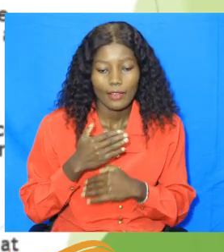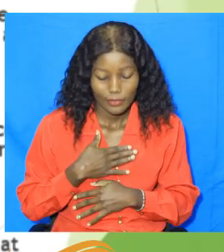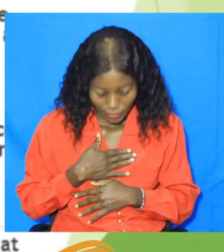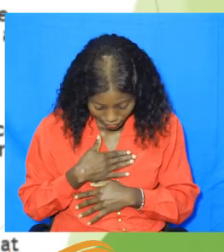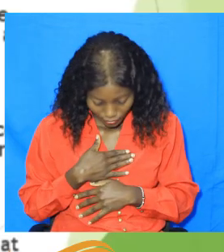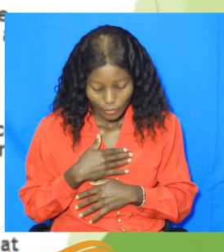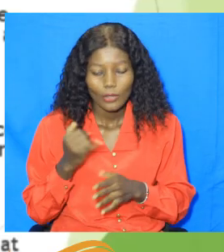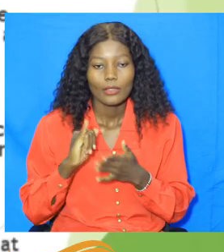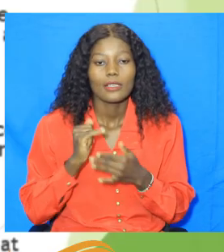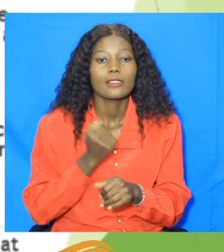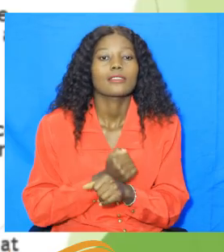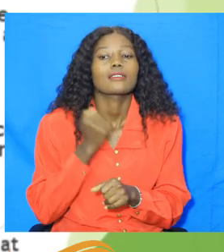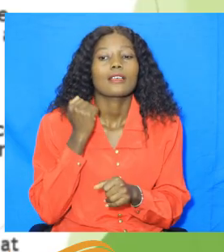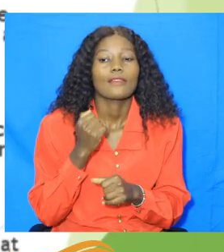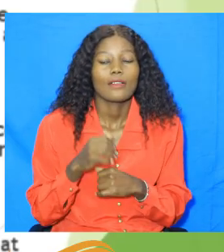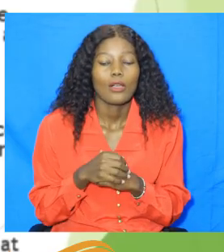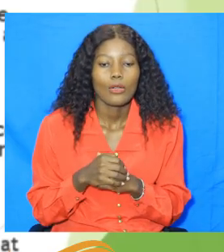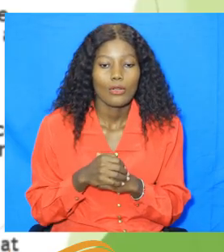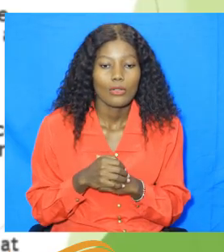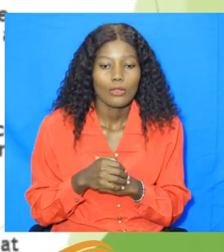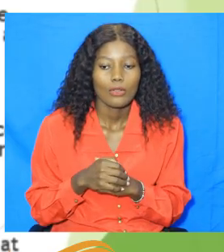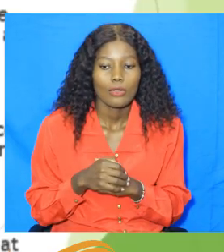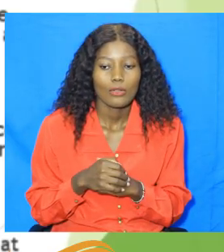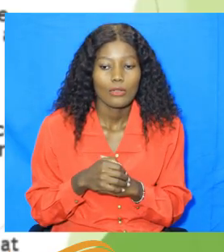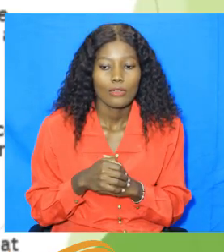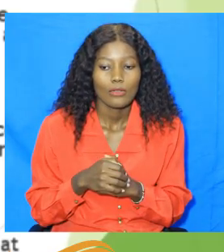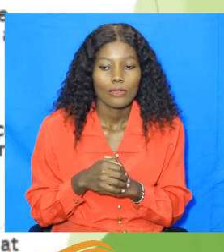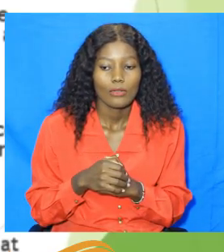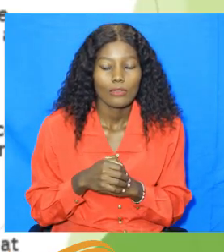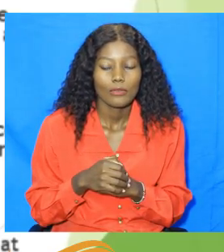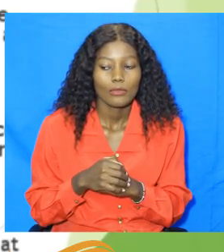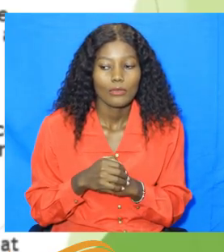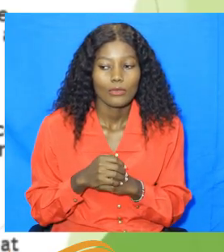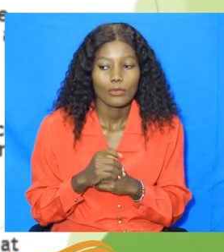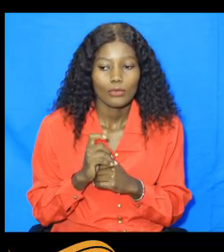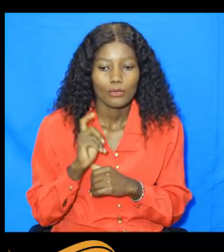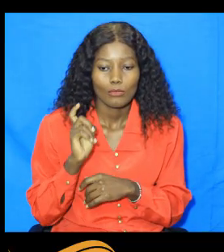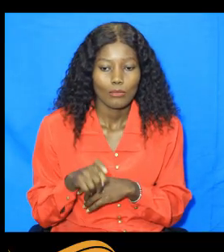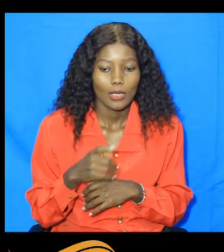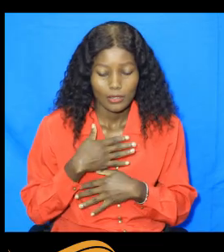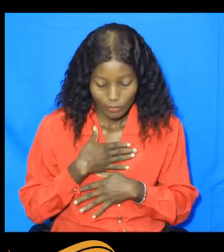That is a foul, because in kumi kata you have to bow.